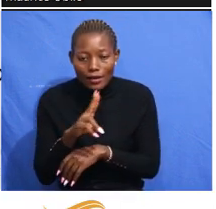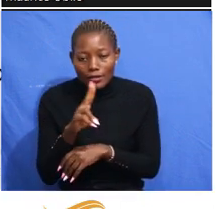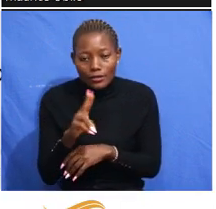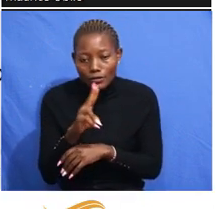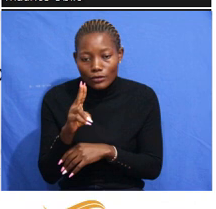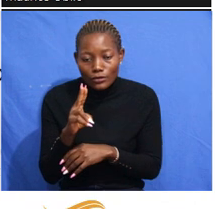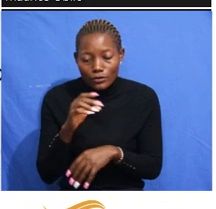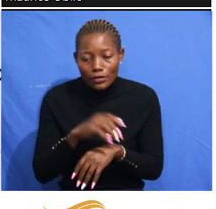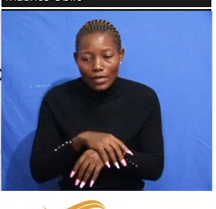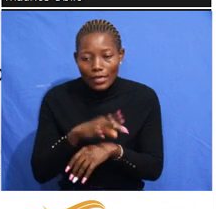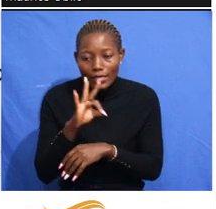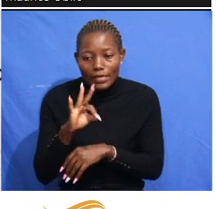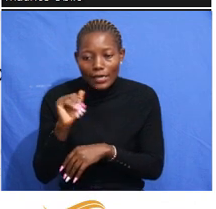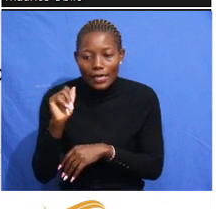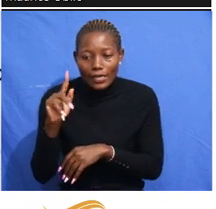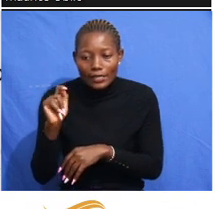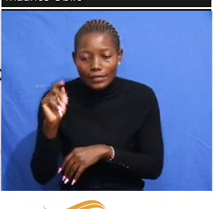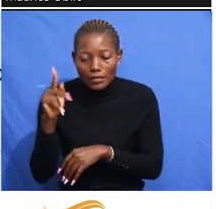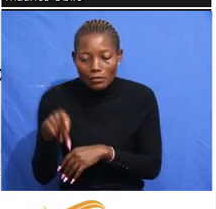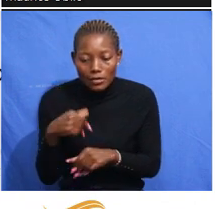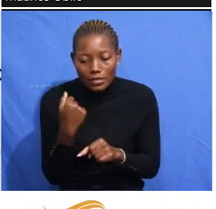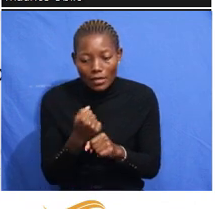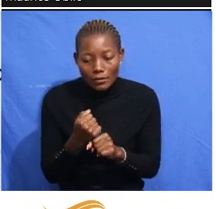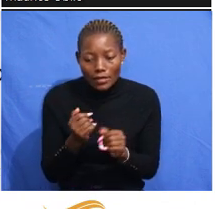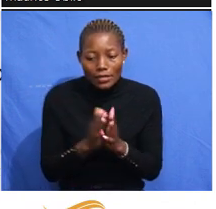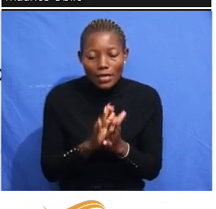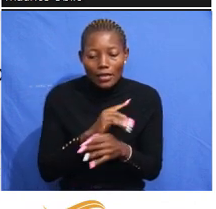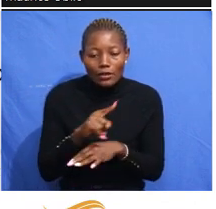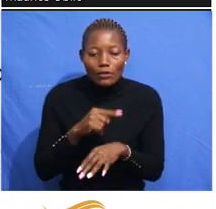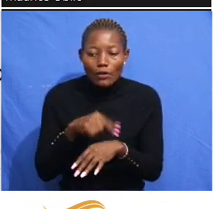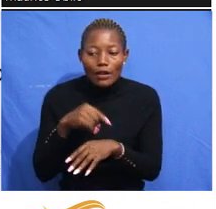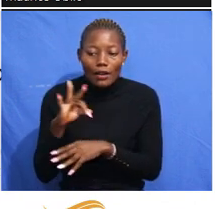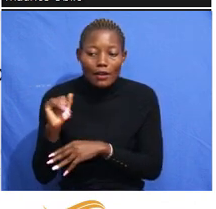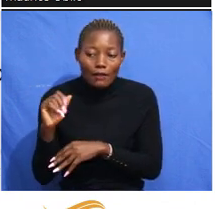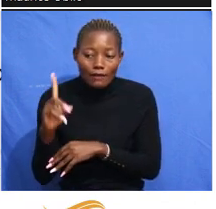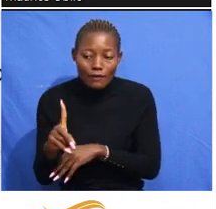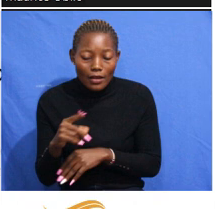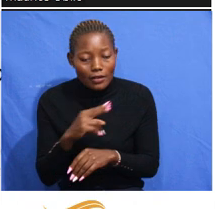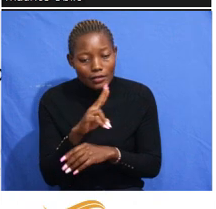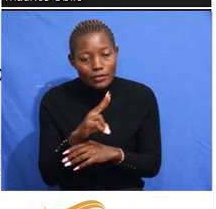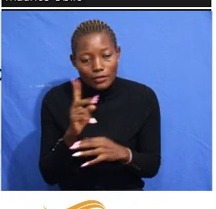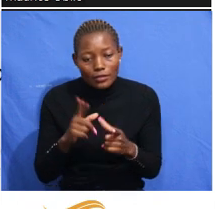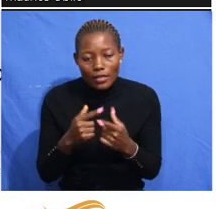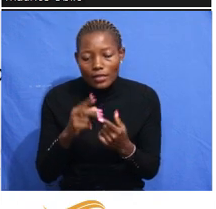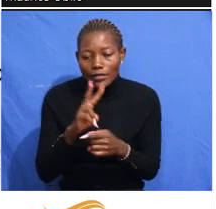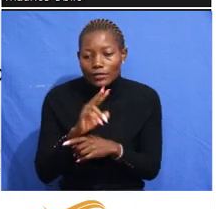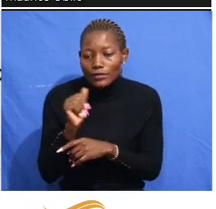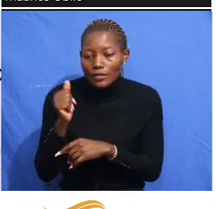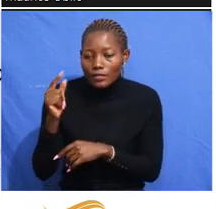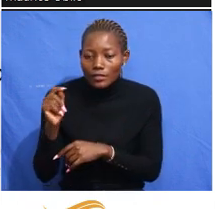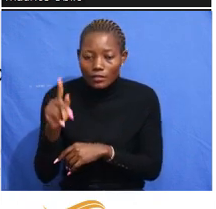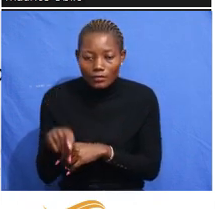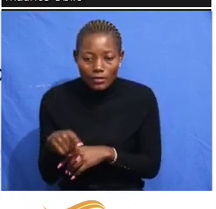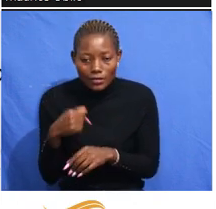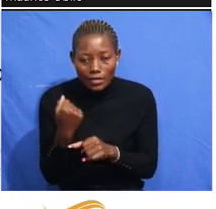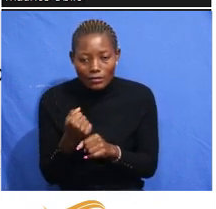are manufactured. When FAD is used, the system starts from FAD, then 2 ATPs are manufactured. Very interesting.